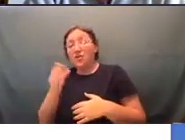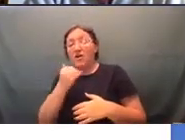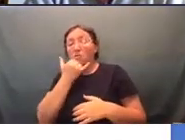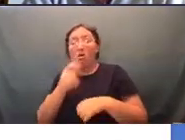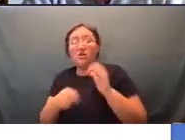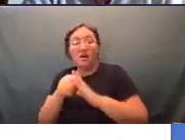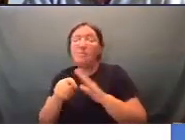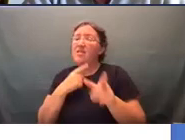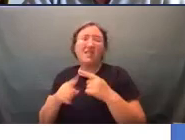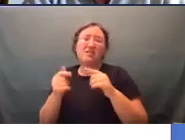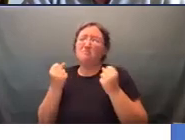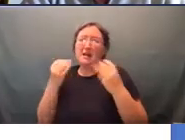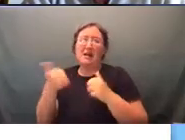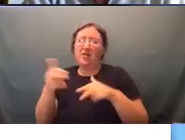season.